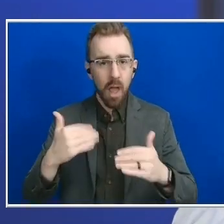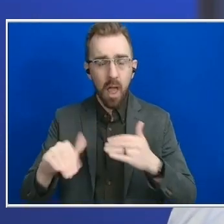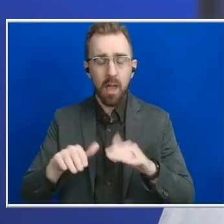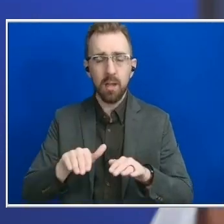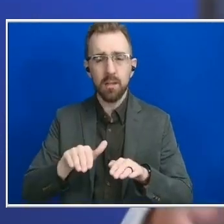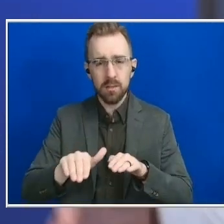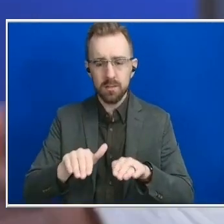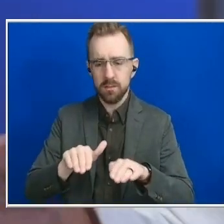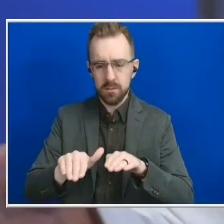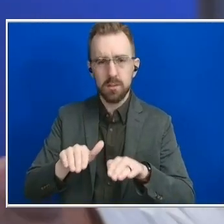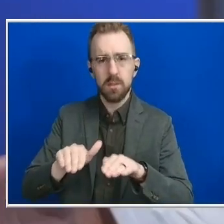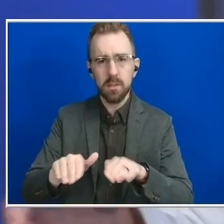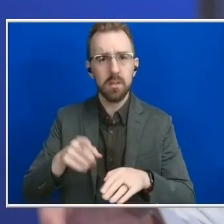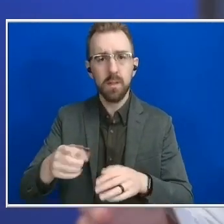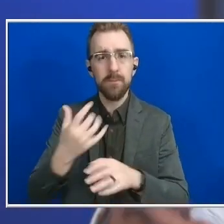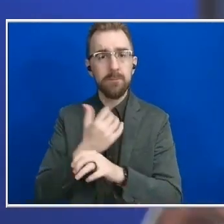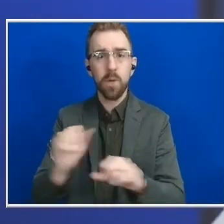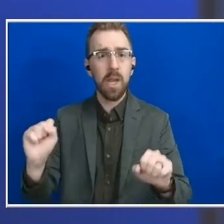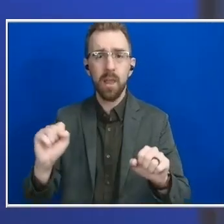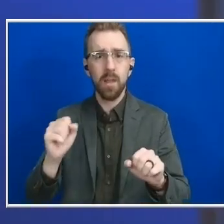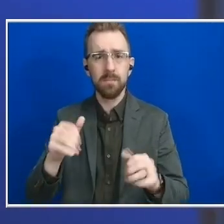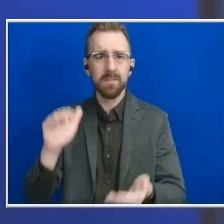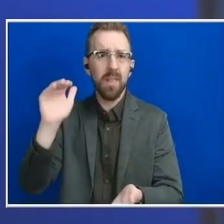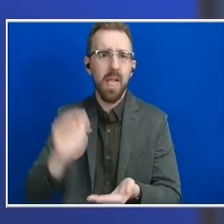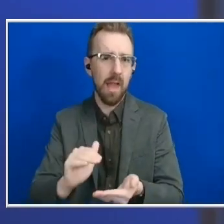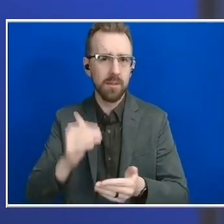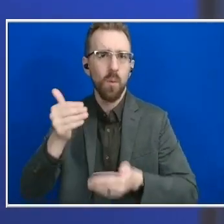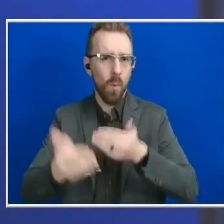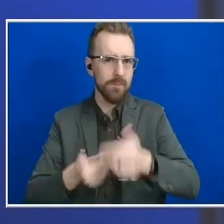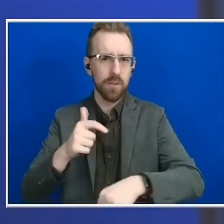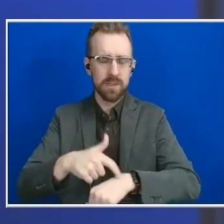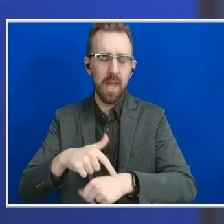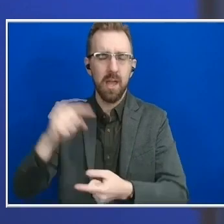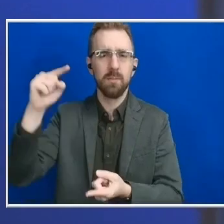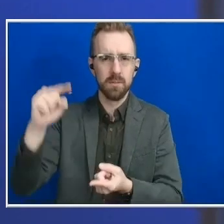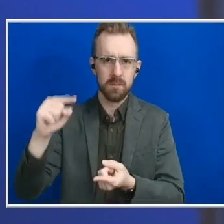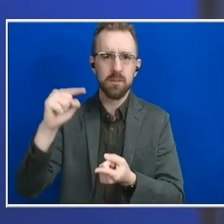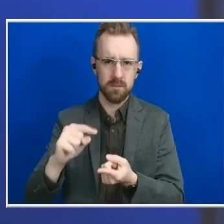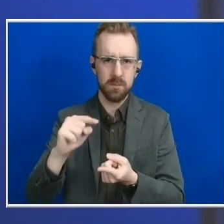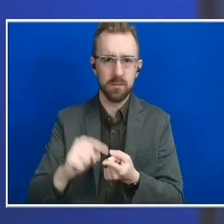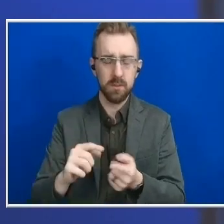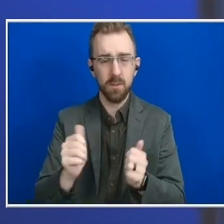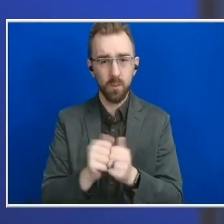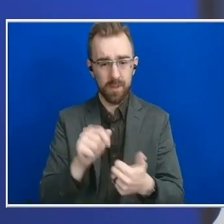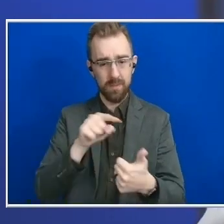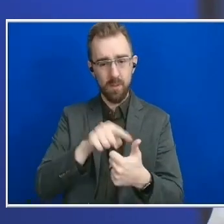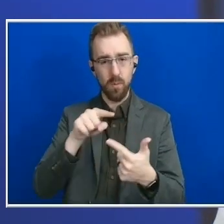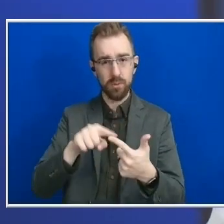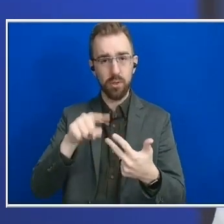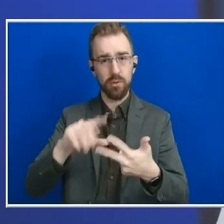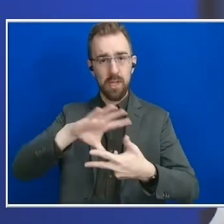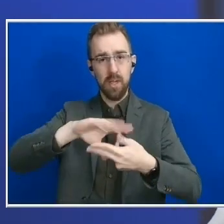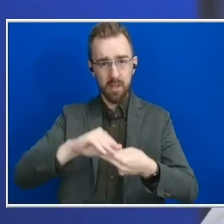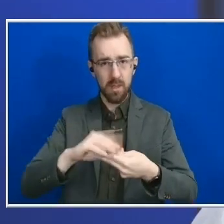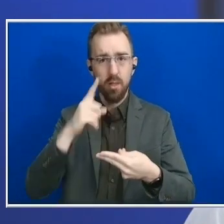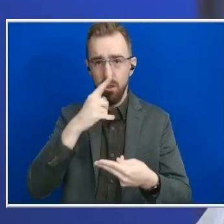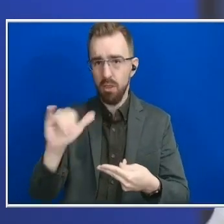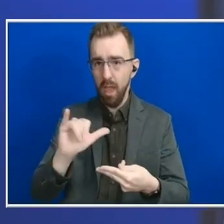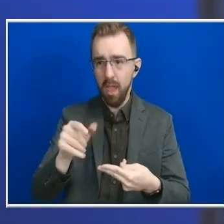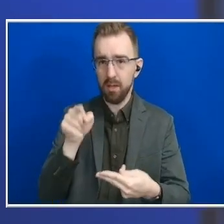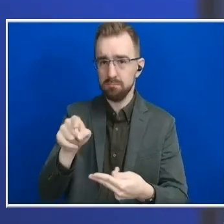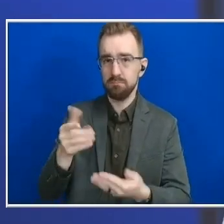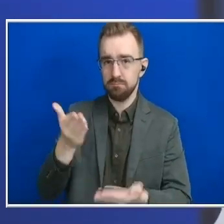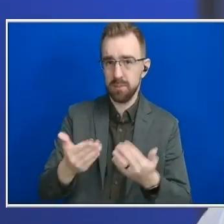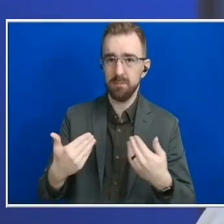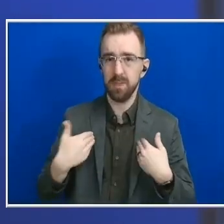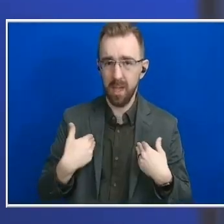their freedom progressively over time. When you put those symptoms together, it looks like a patient that may be suffering from